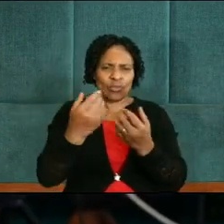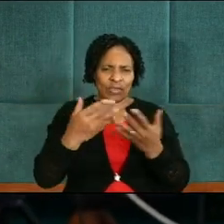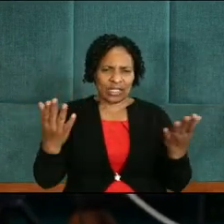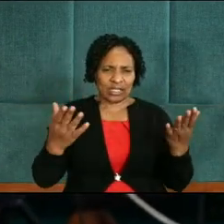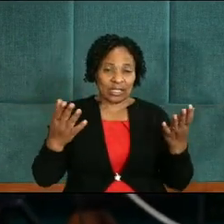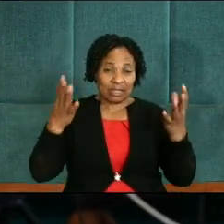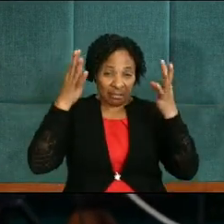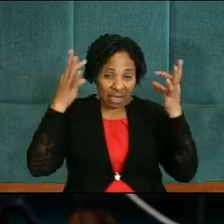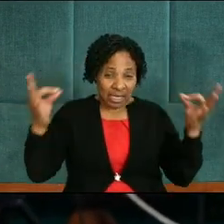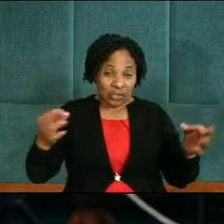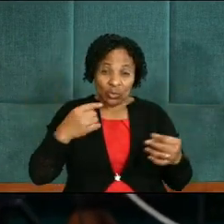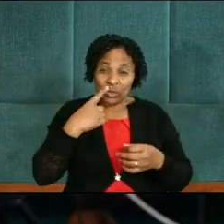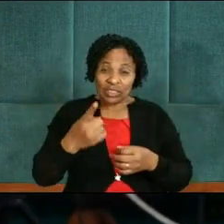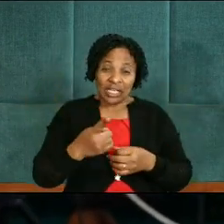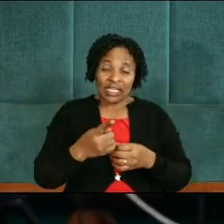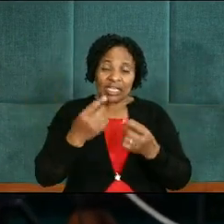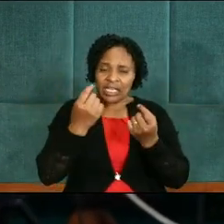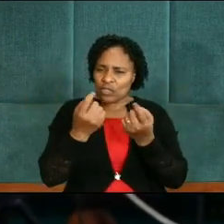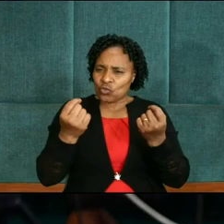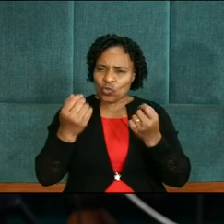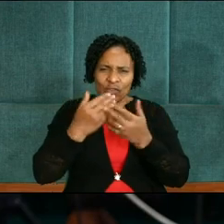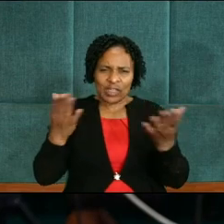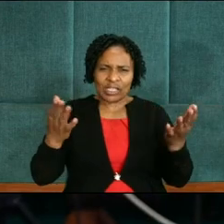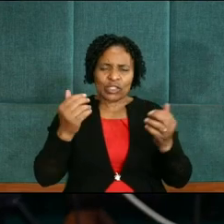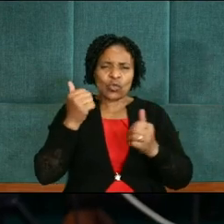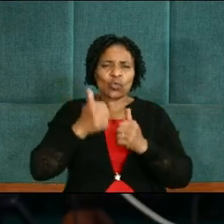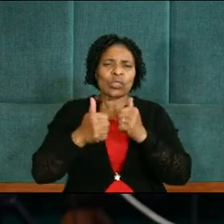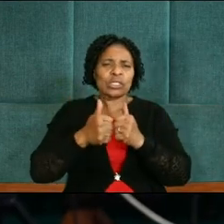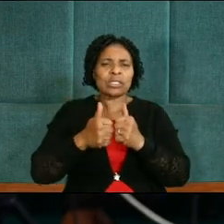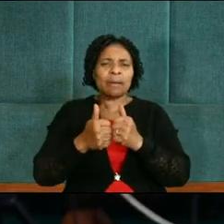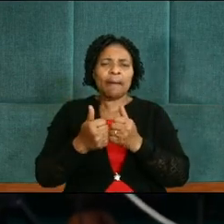counsel, we say it is the little things that cause the problem.